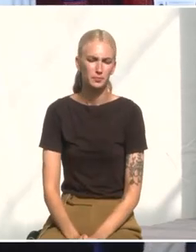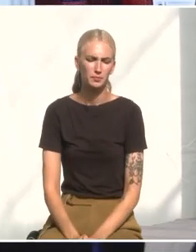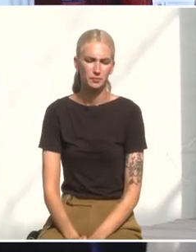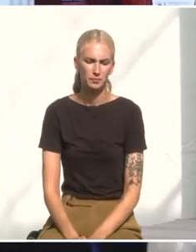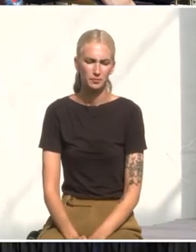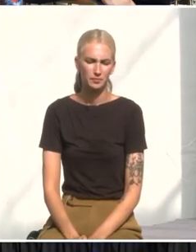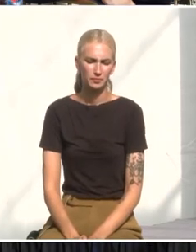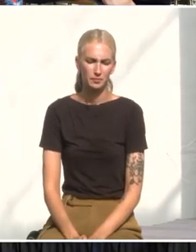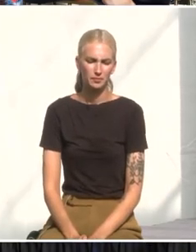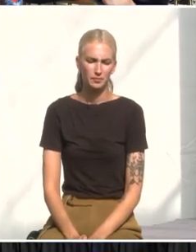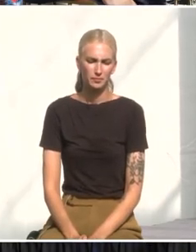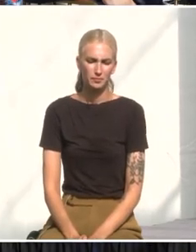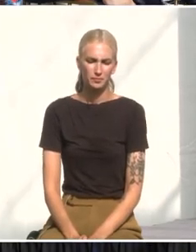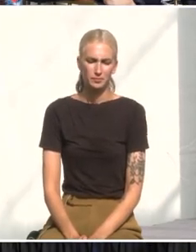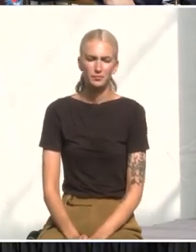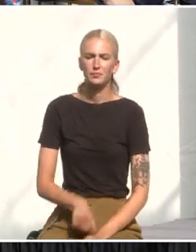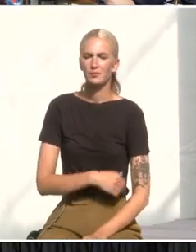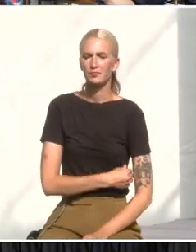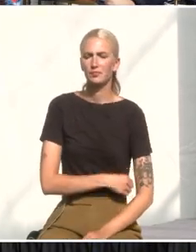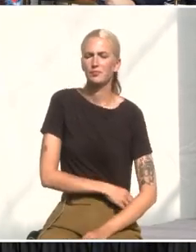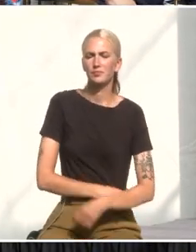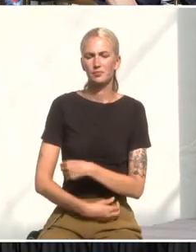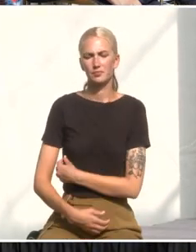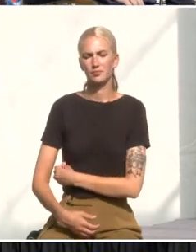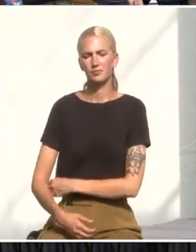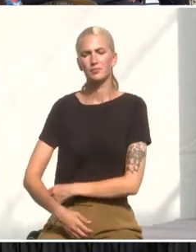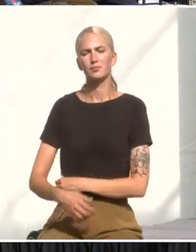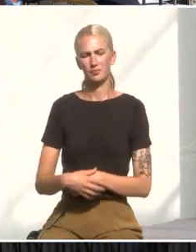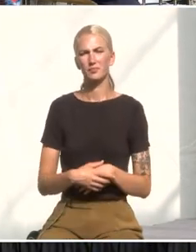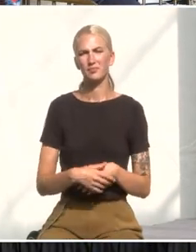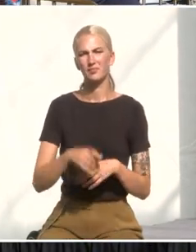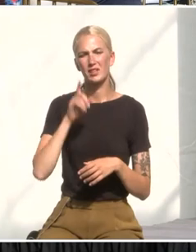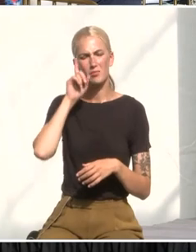Yeah, all right. Yeah, I go along with that, but I also think that